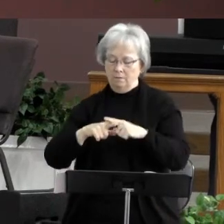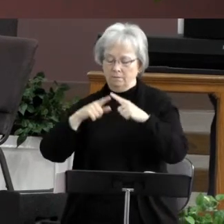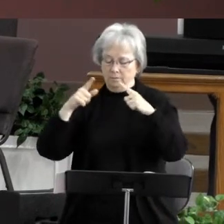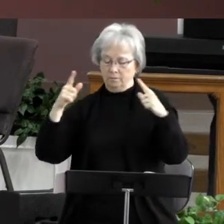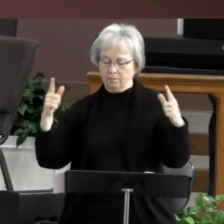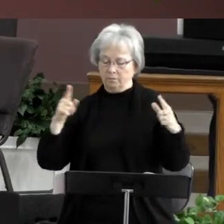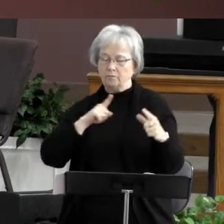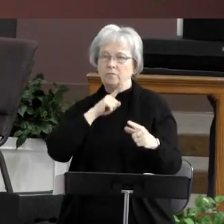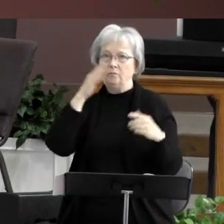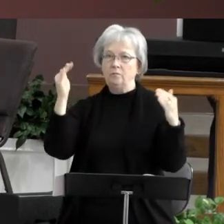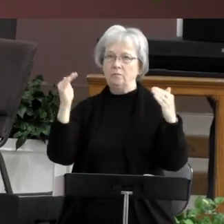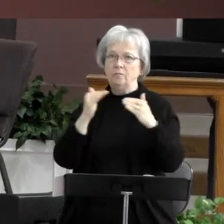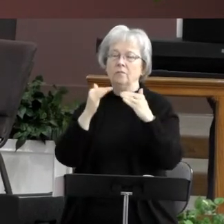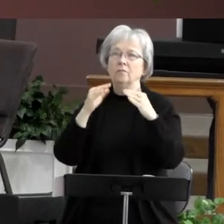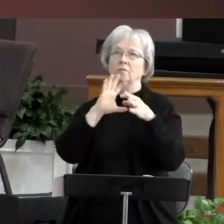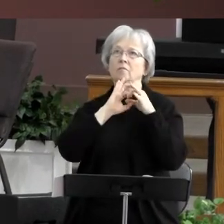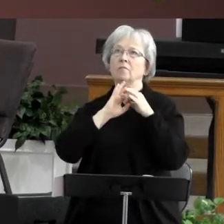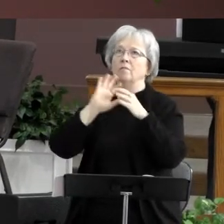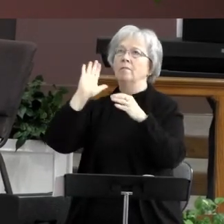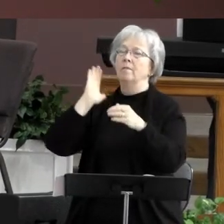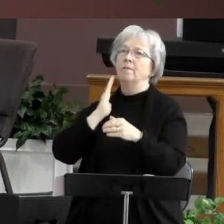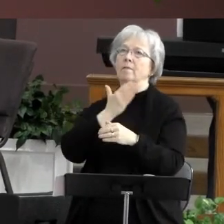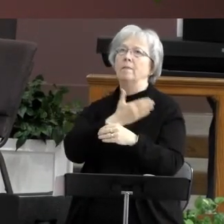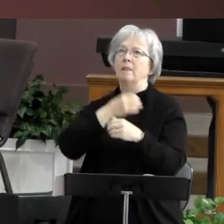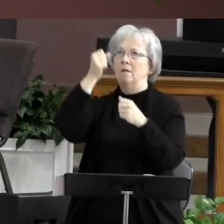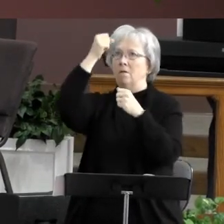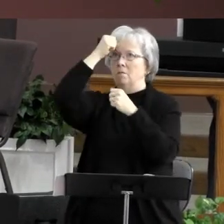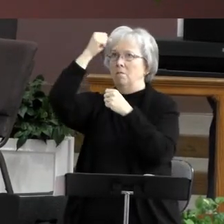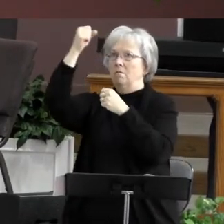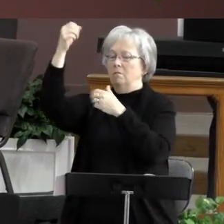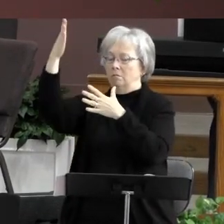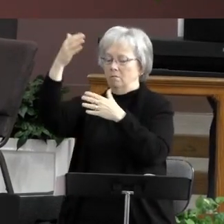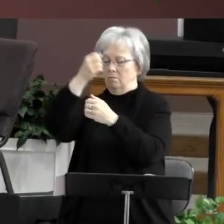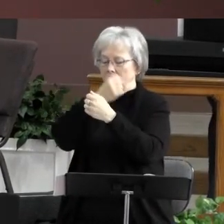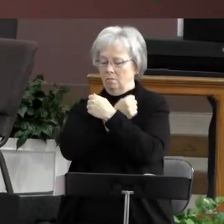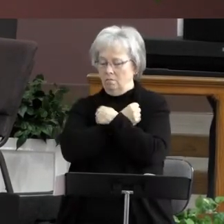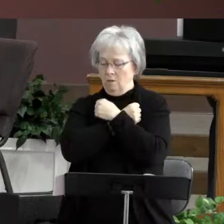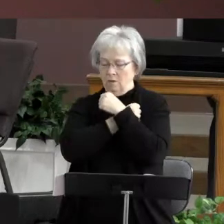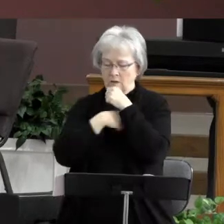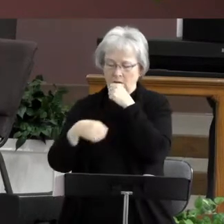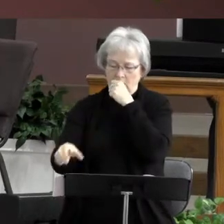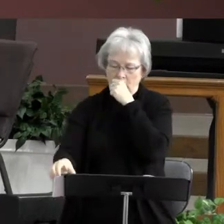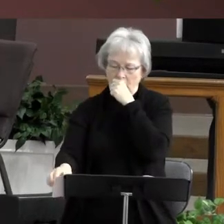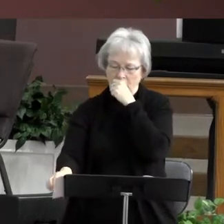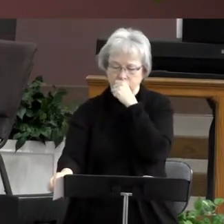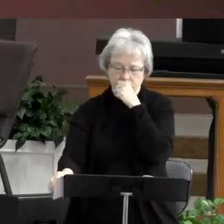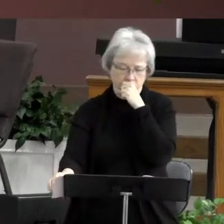love. Great is the measure of our Father's